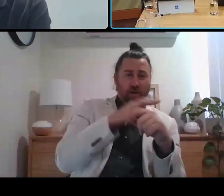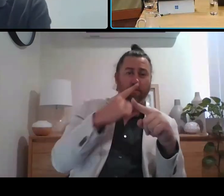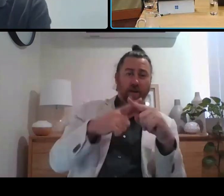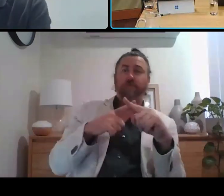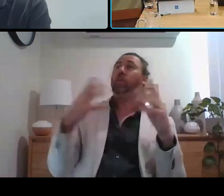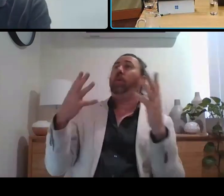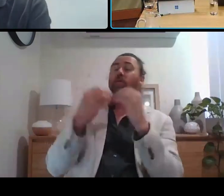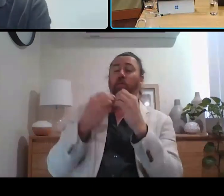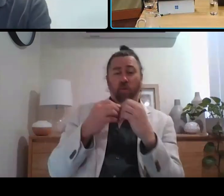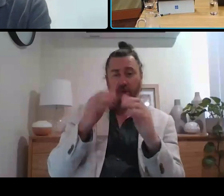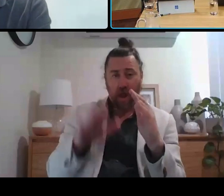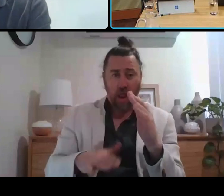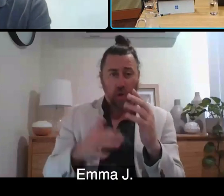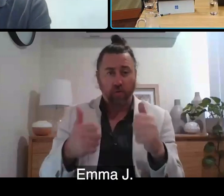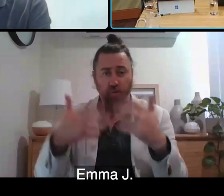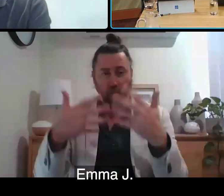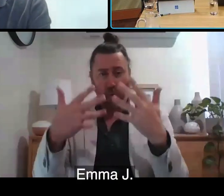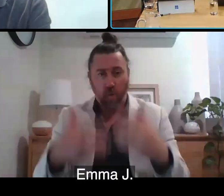Okay.